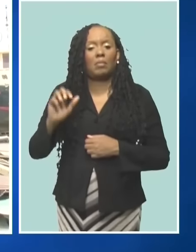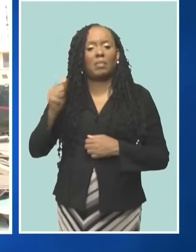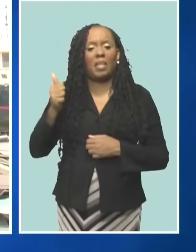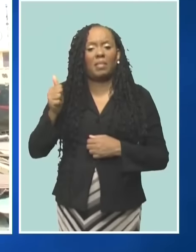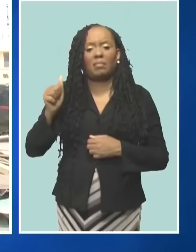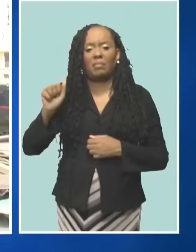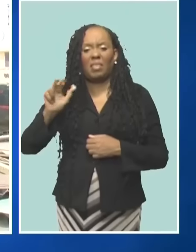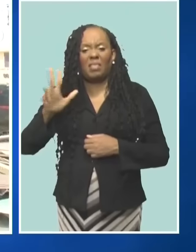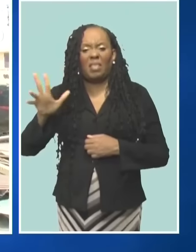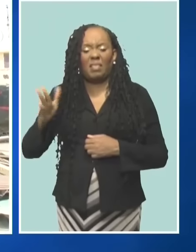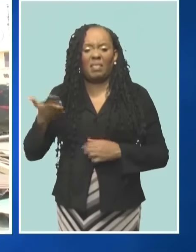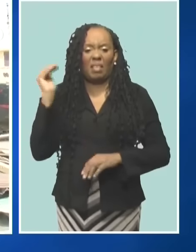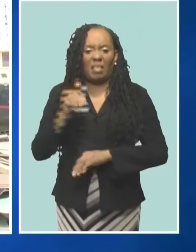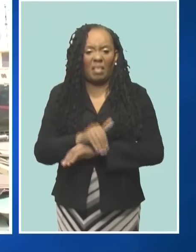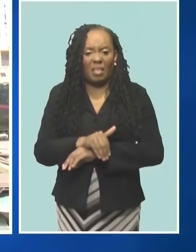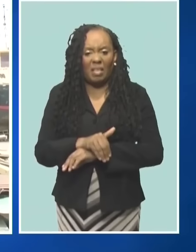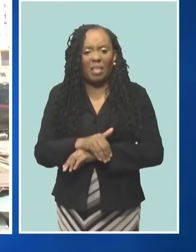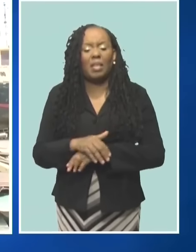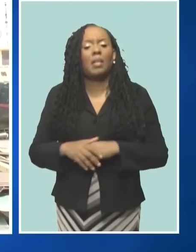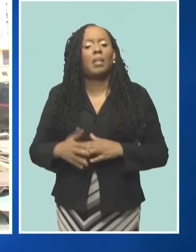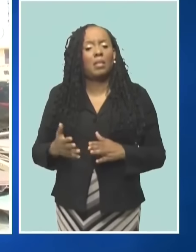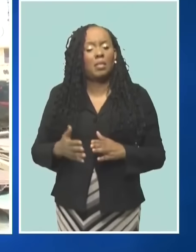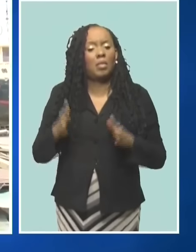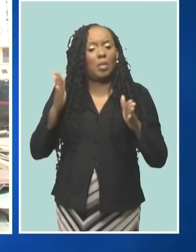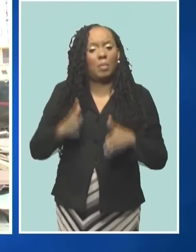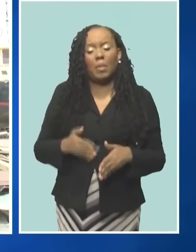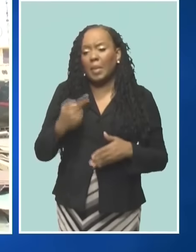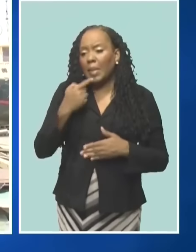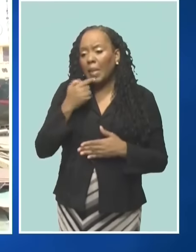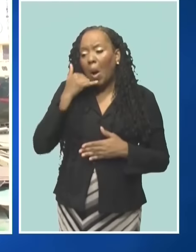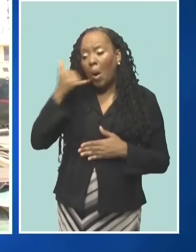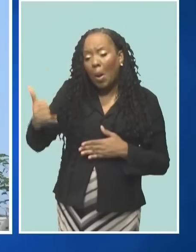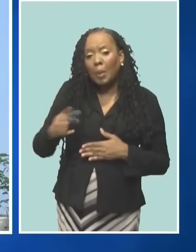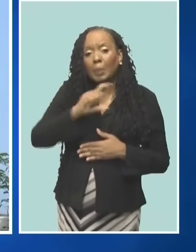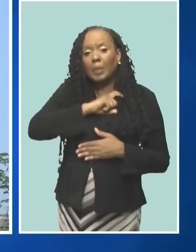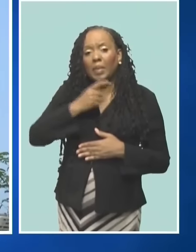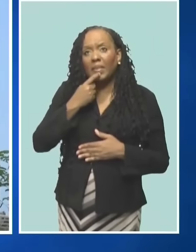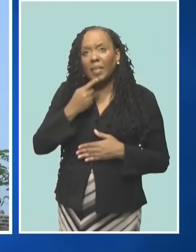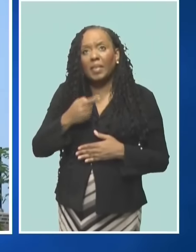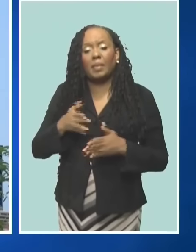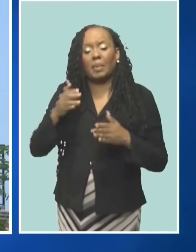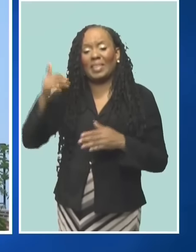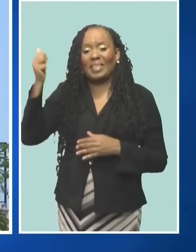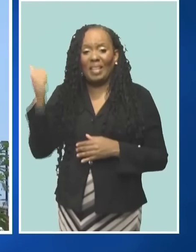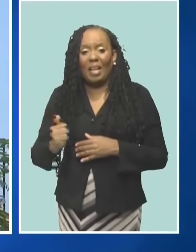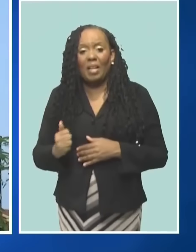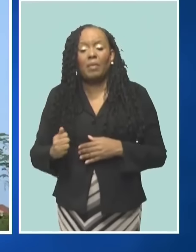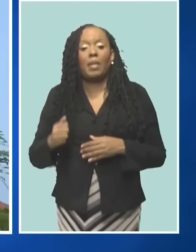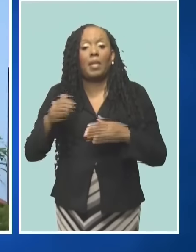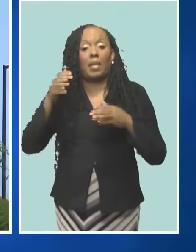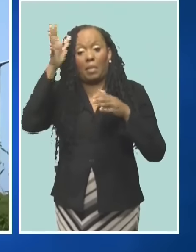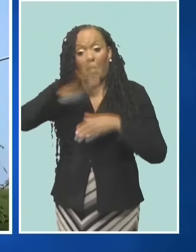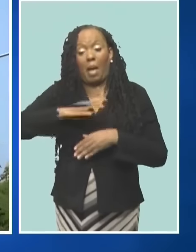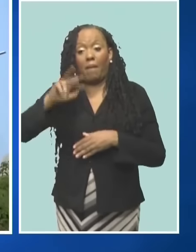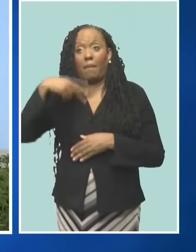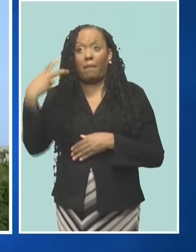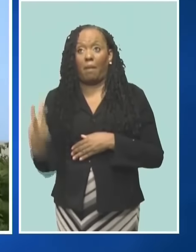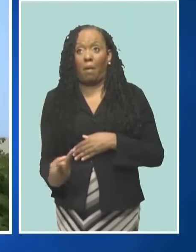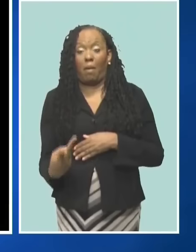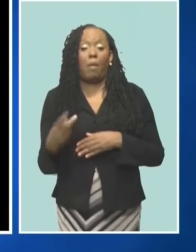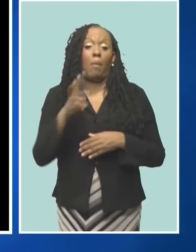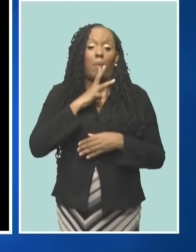p.m. last night, Operations Control received reports of the stabbing and that the individual had fallen into the water.